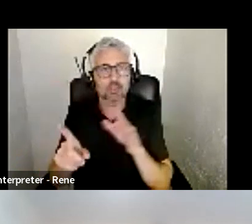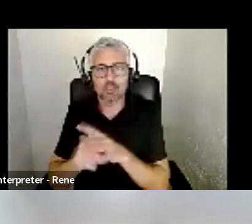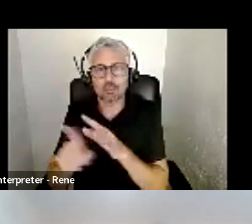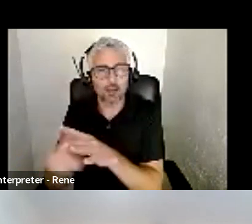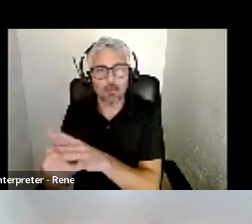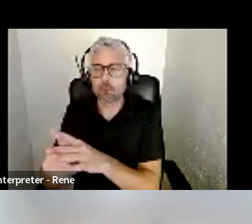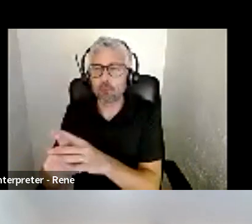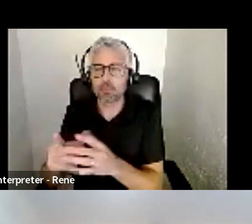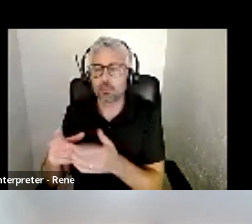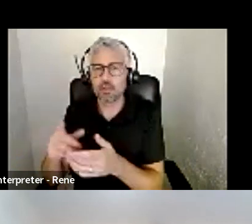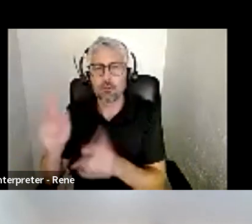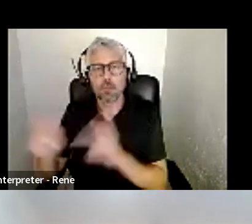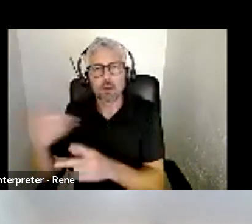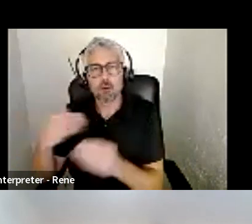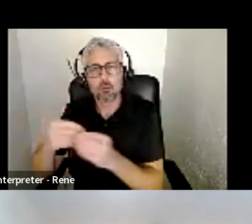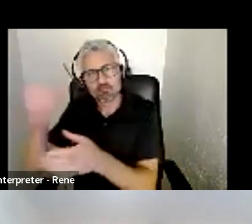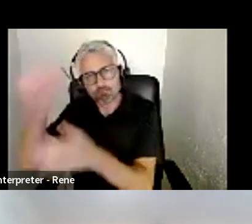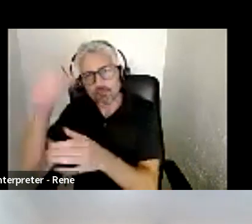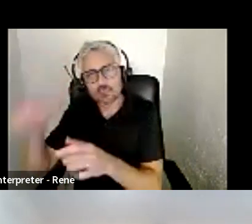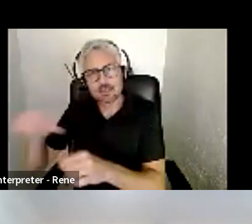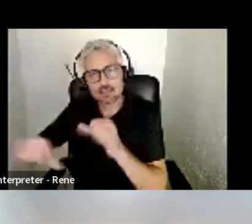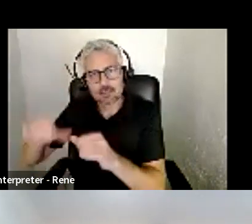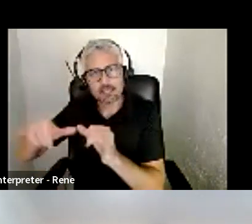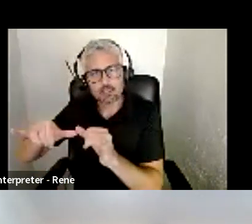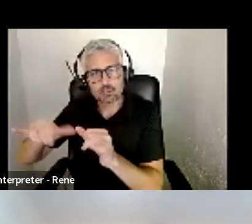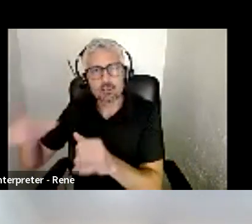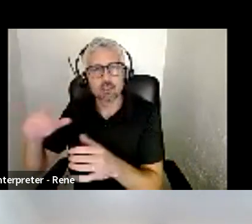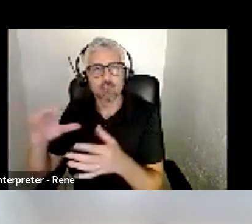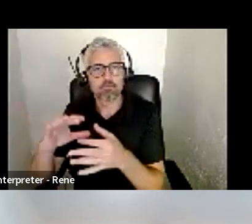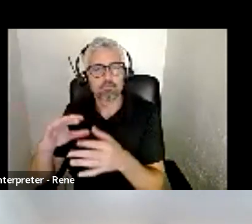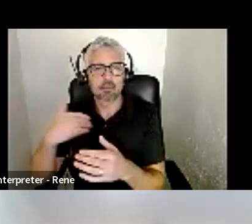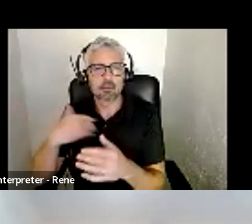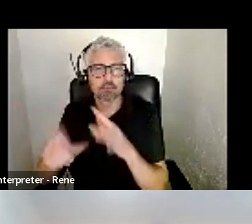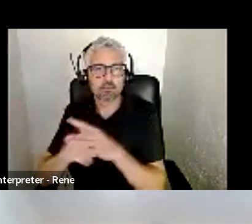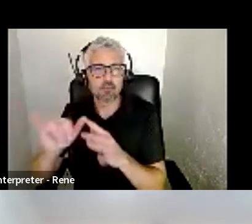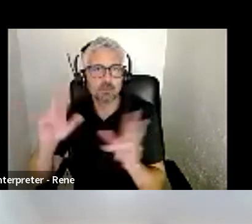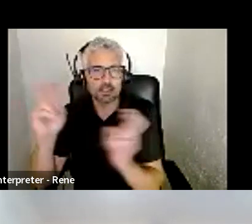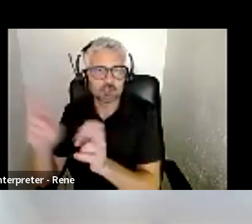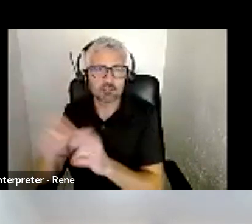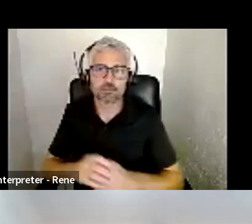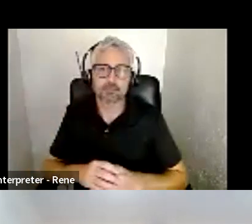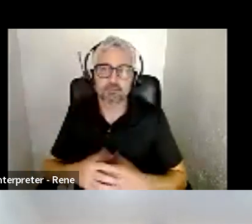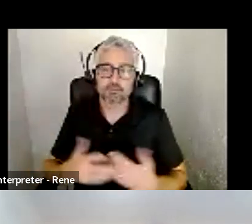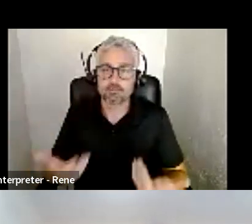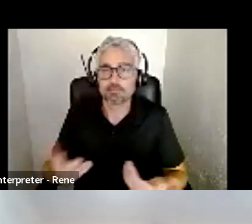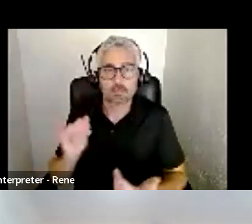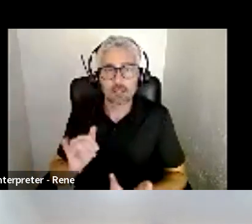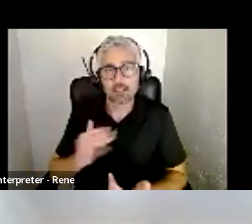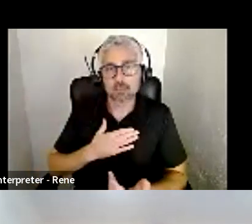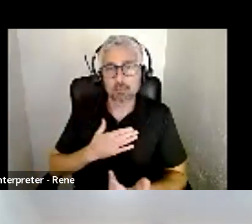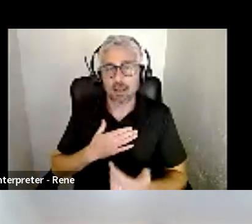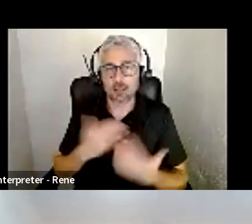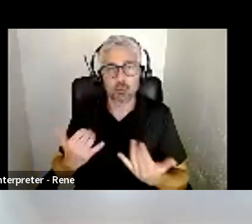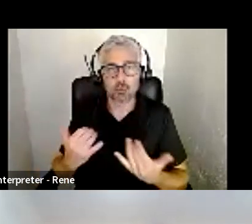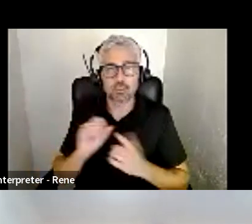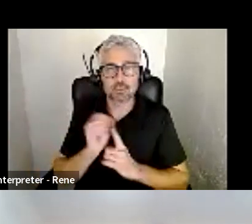that have more of a scientific or engineering background than I have. So that's what I that's where I'm kind of